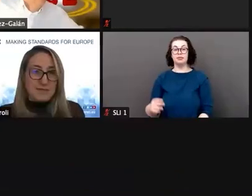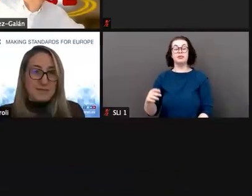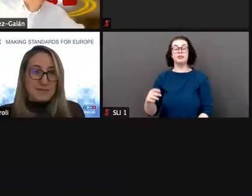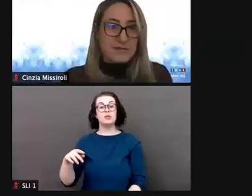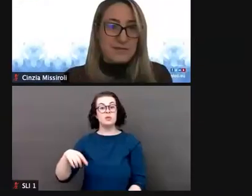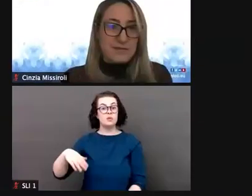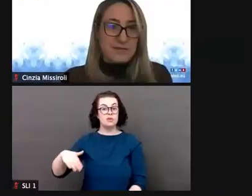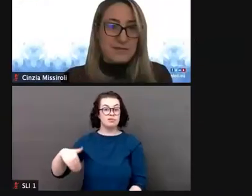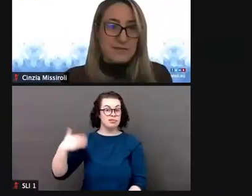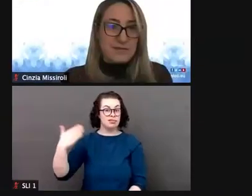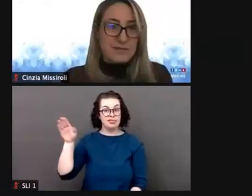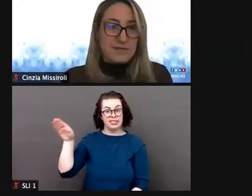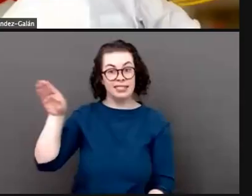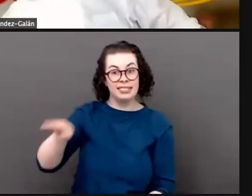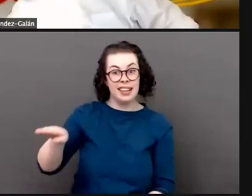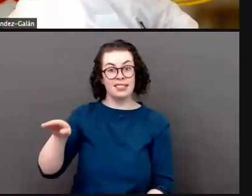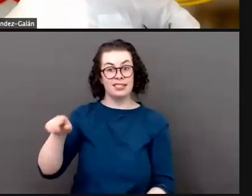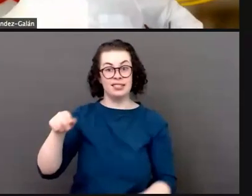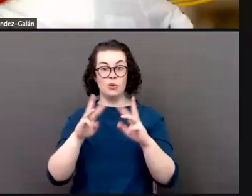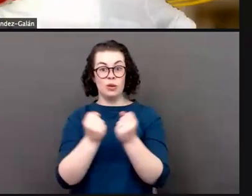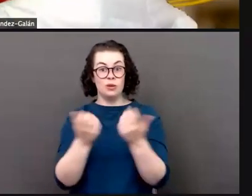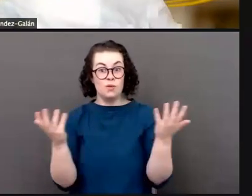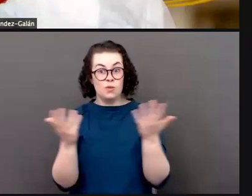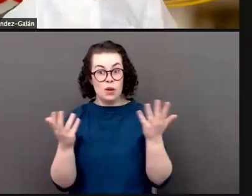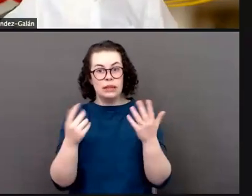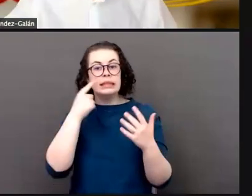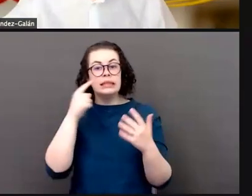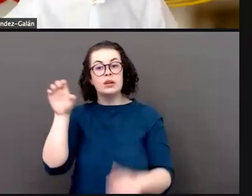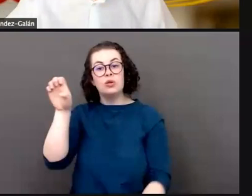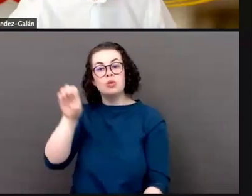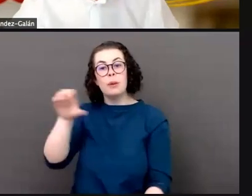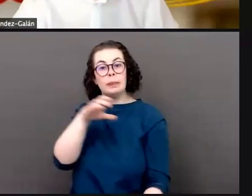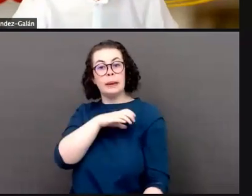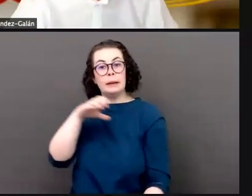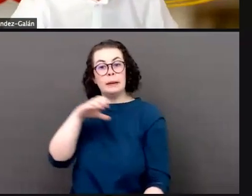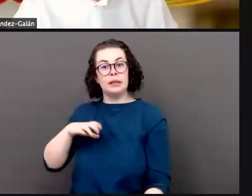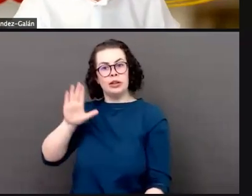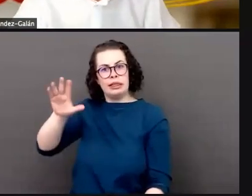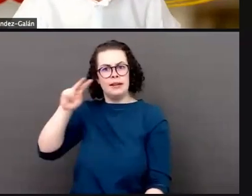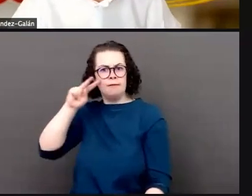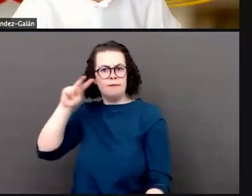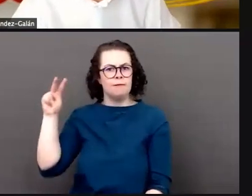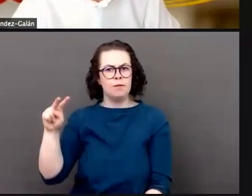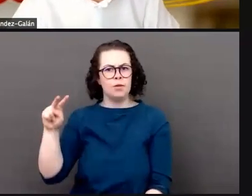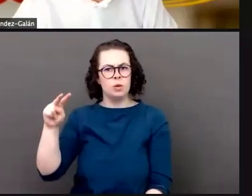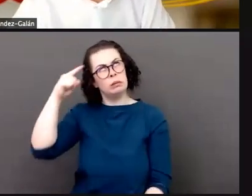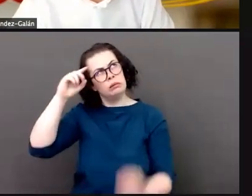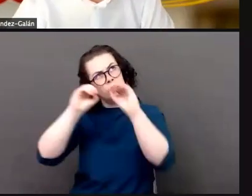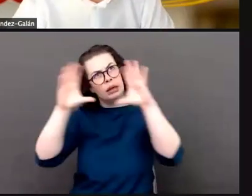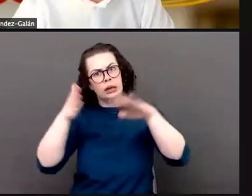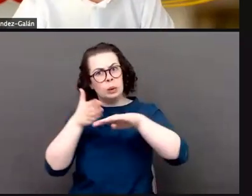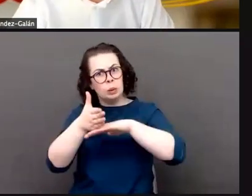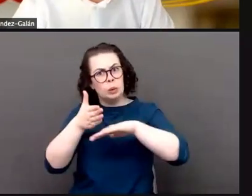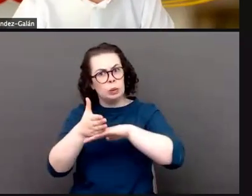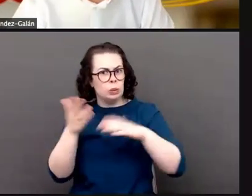dedicated to the impulse of the European Commission of Common Accessibility Criteria through Europe. Inmaculada